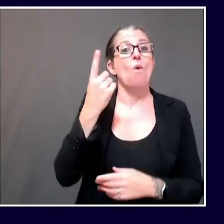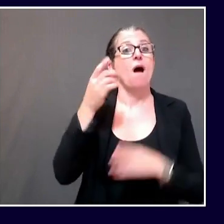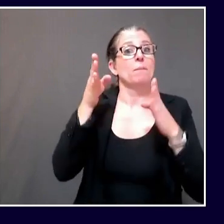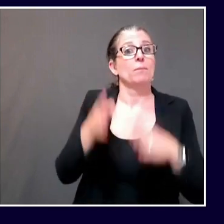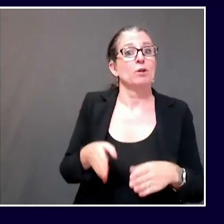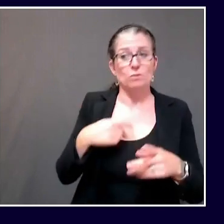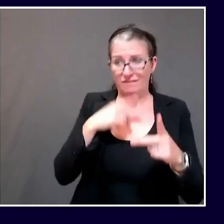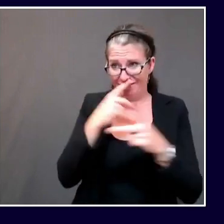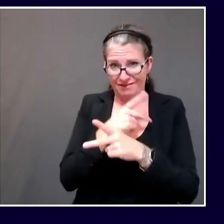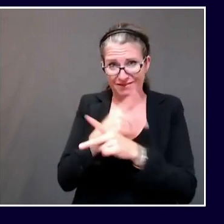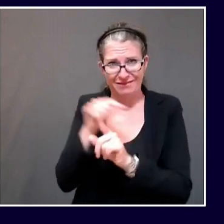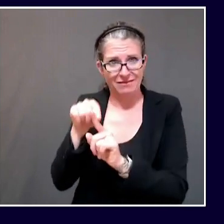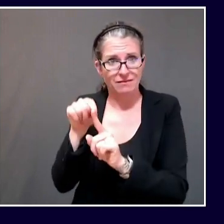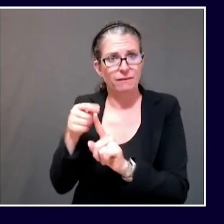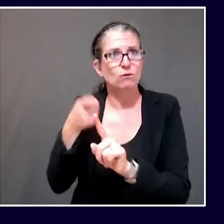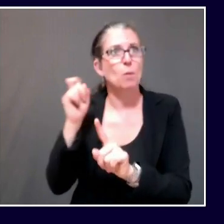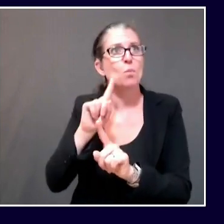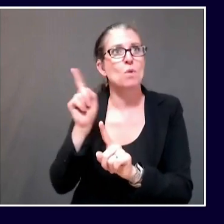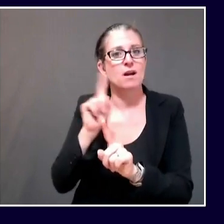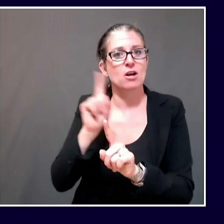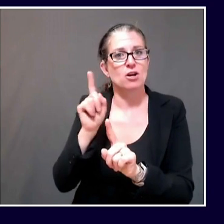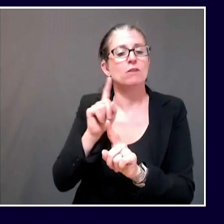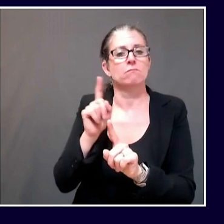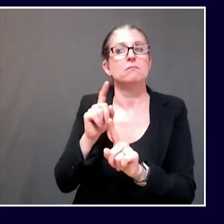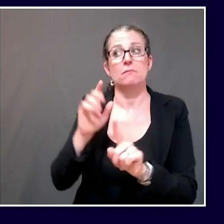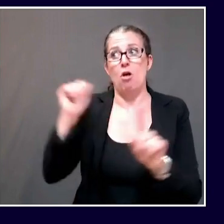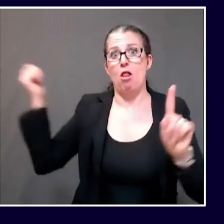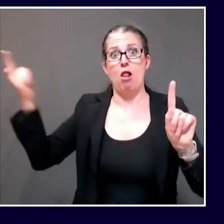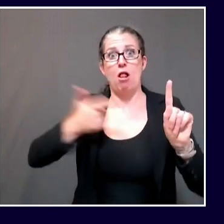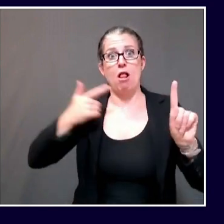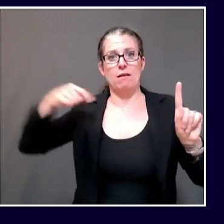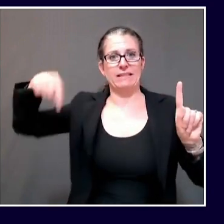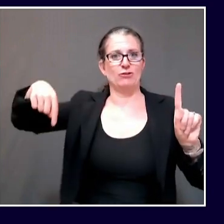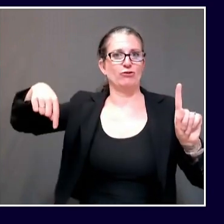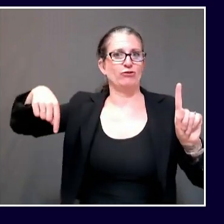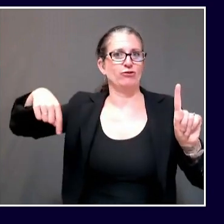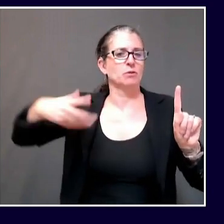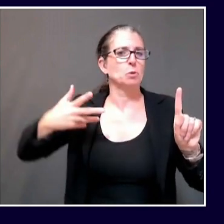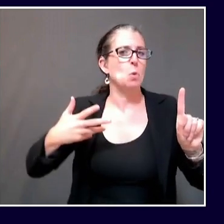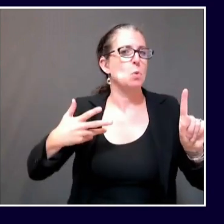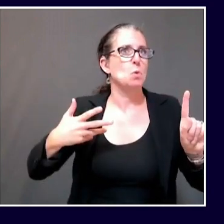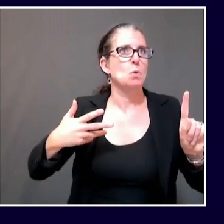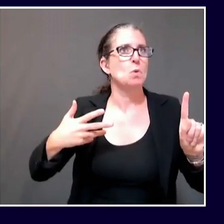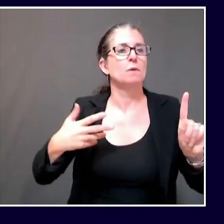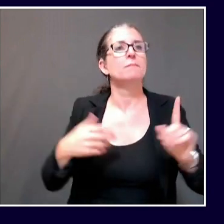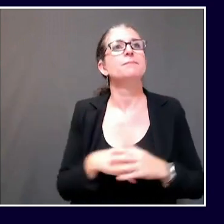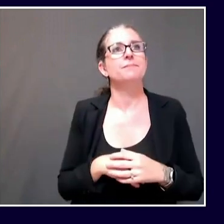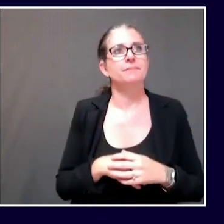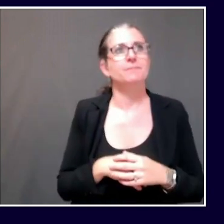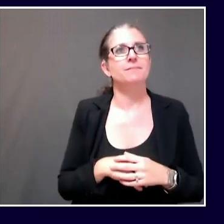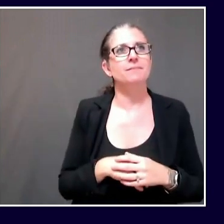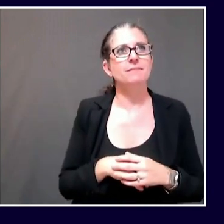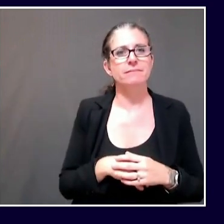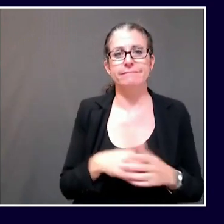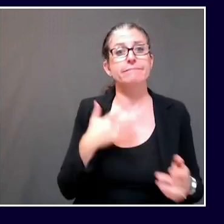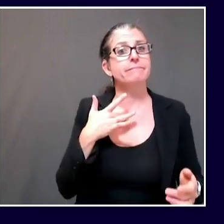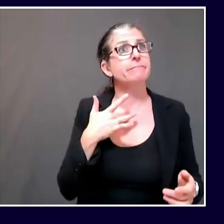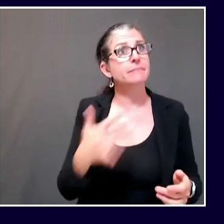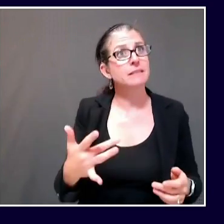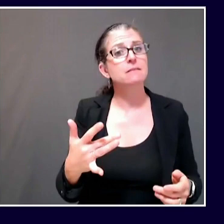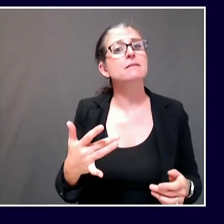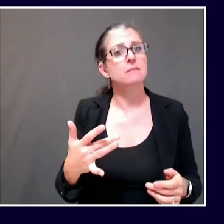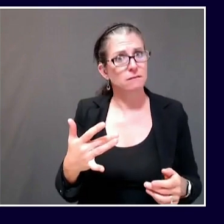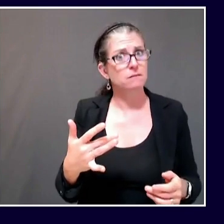is very commonplace for us to work with health departments across the Northeast. We've got frequent calls with those health